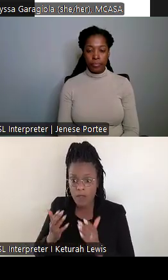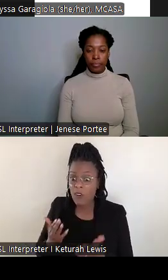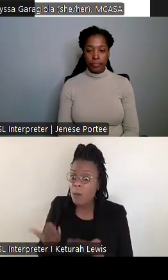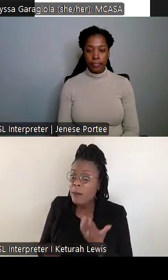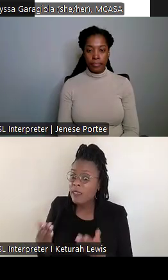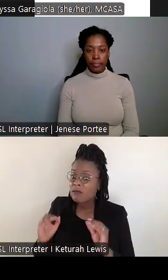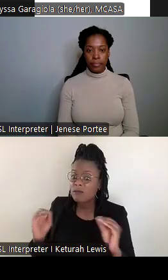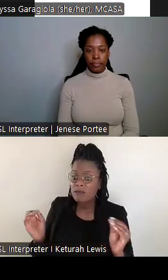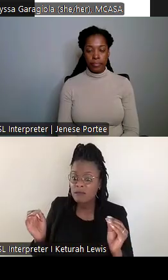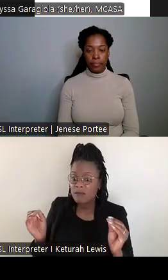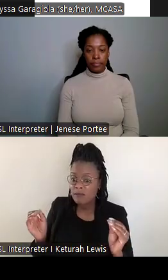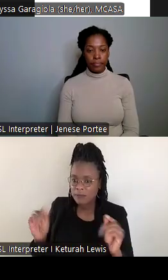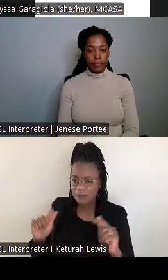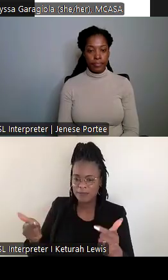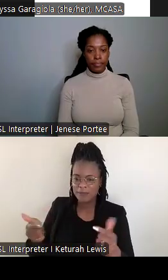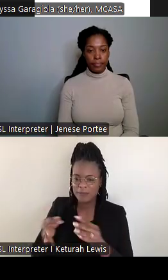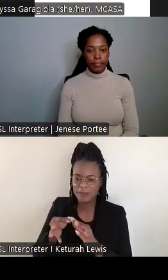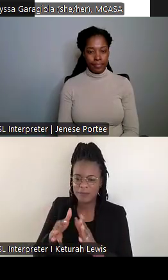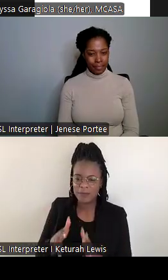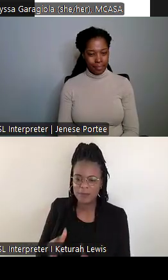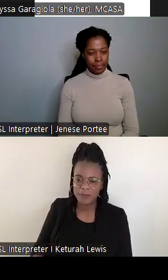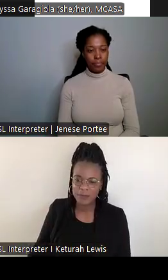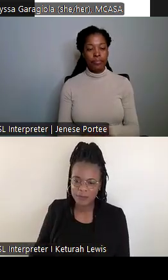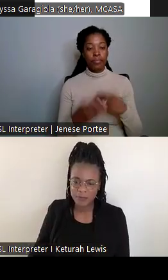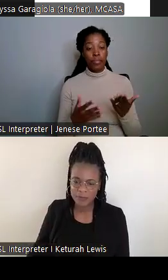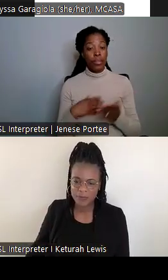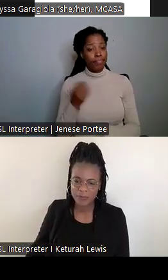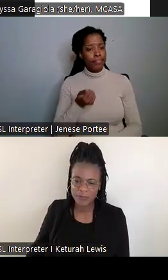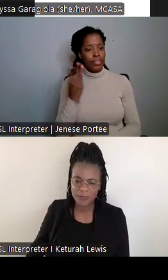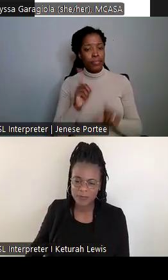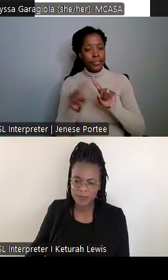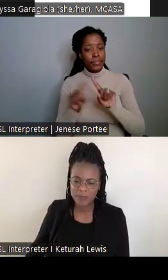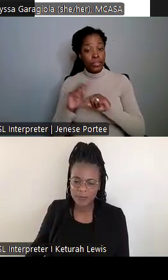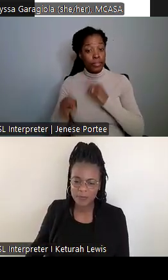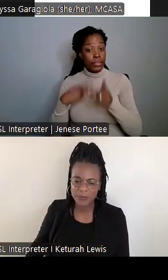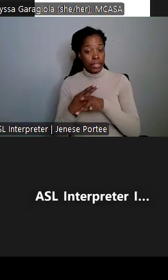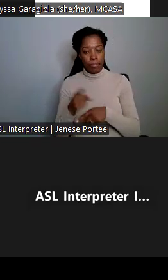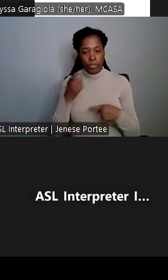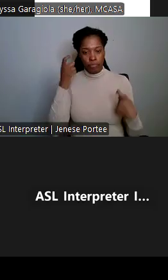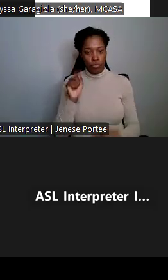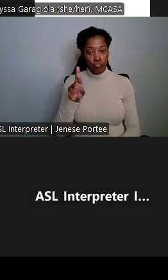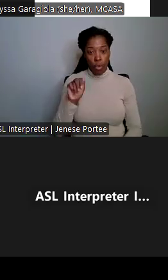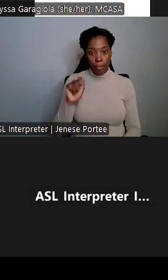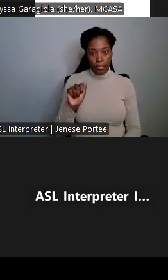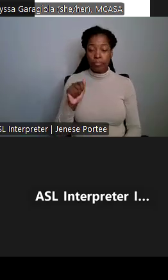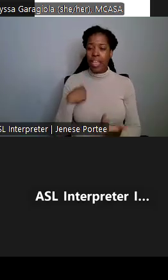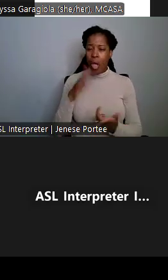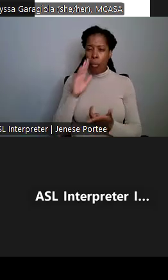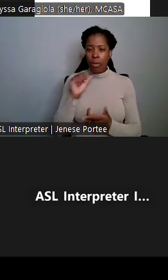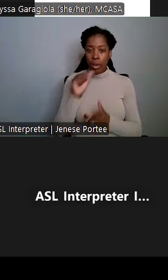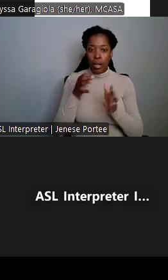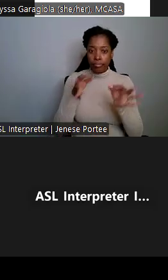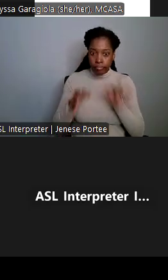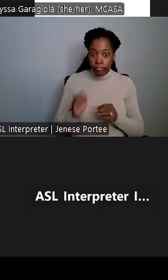these. There are several types of trauma, and like I said, I won't be going over all of them, but I do want to highlight these